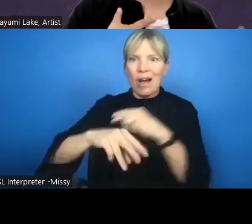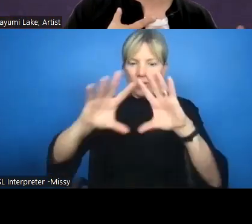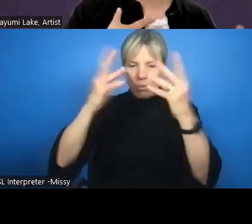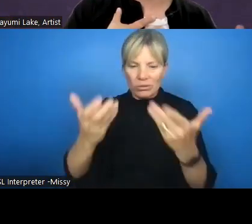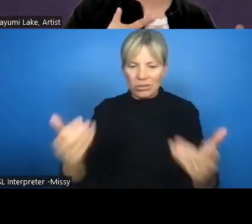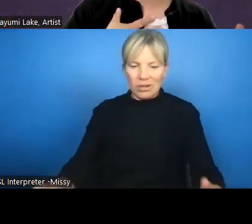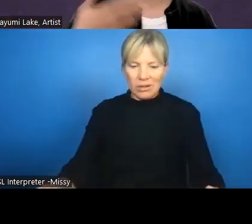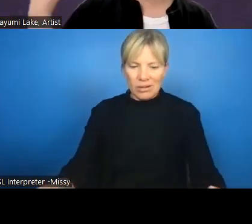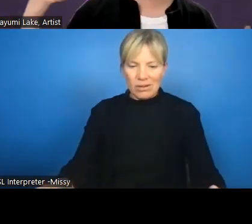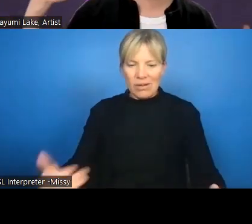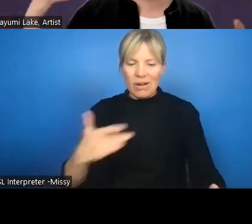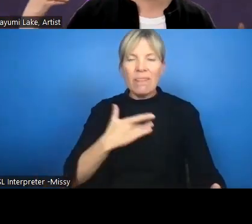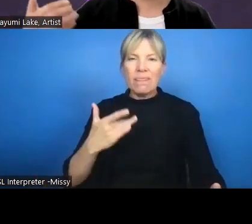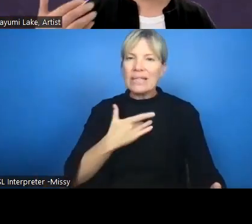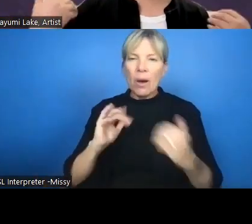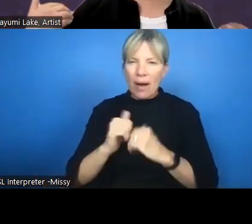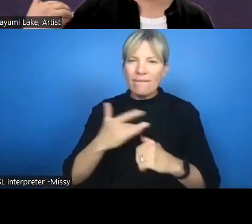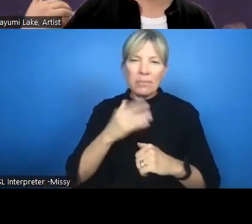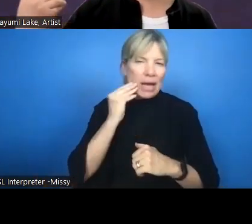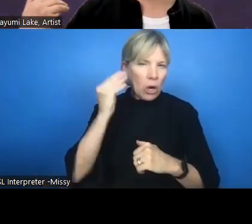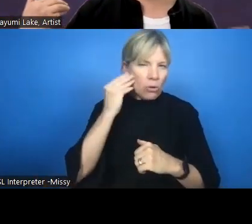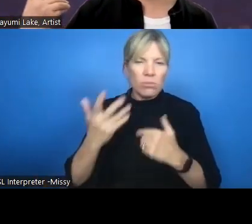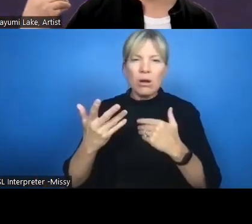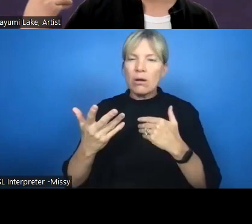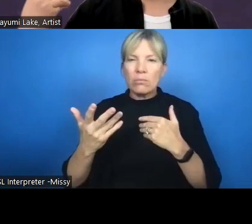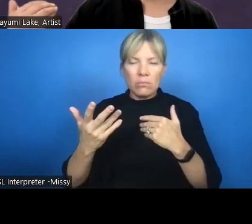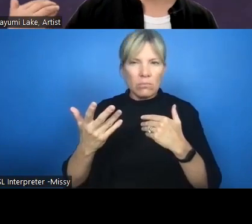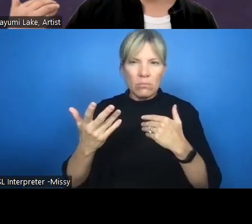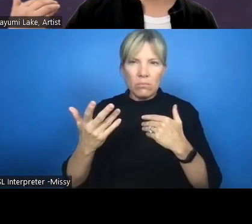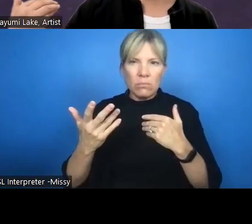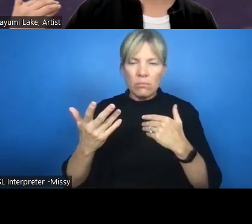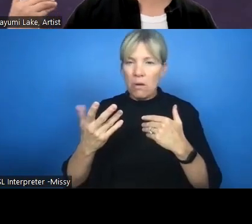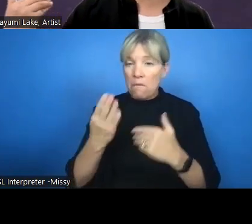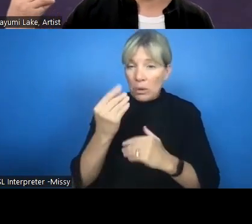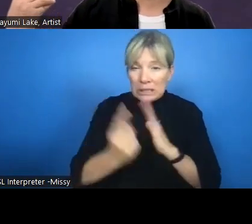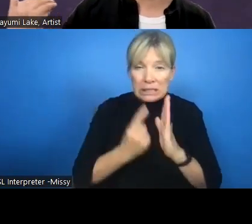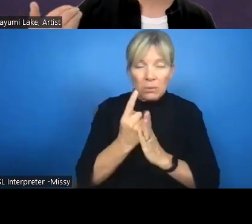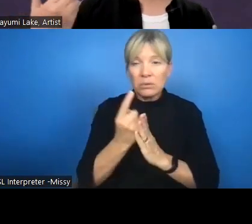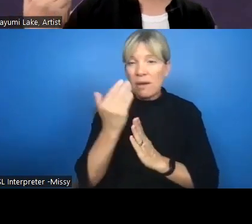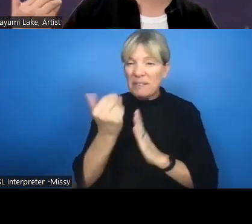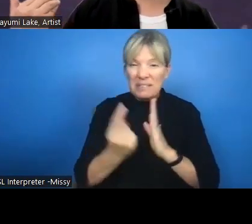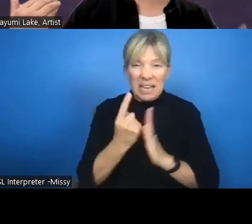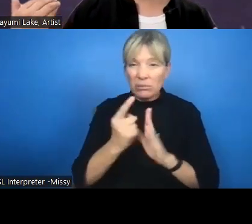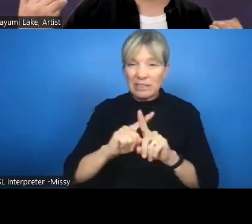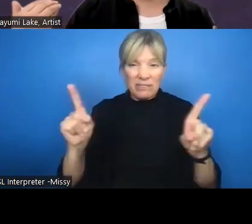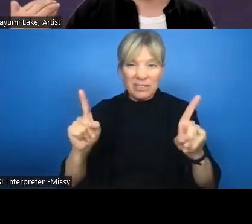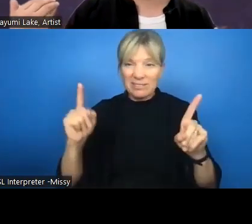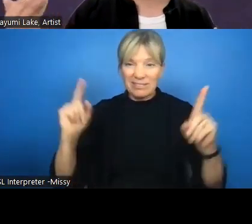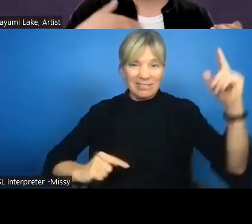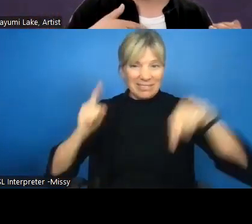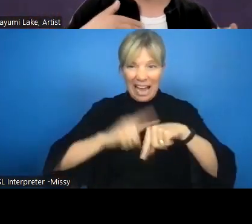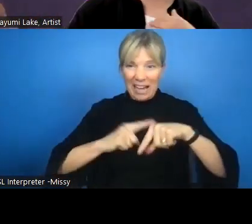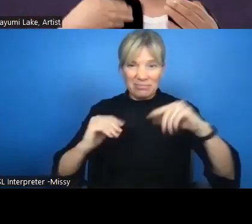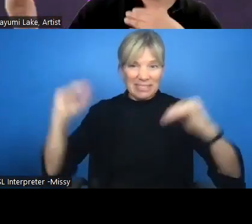feel with my friends in the back home. No matter I'm in 14 hours, 15 hours, 14 hours